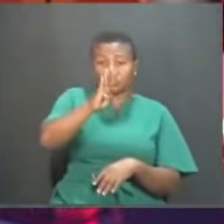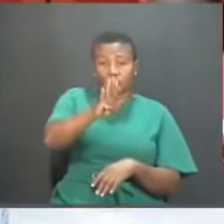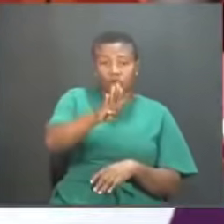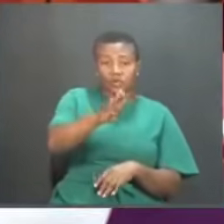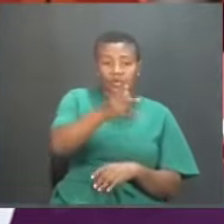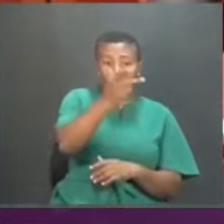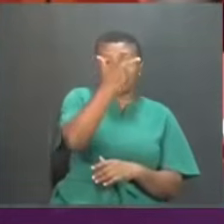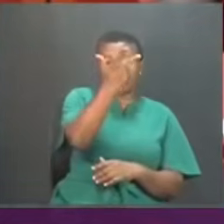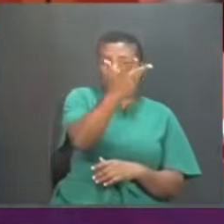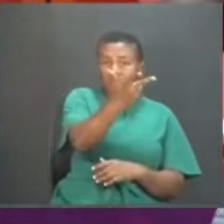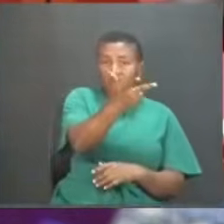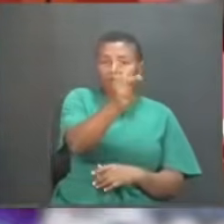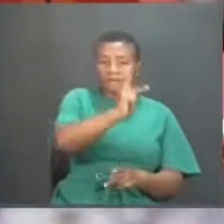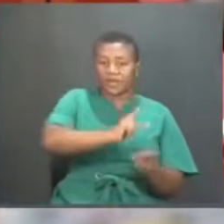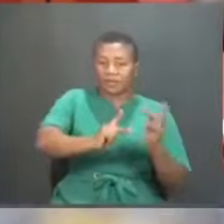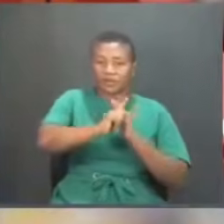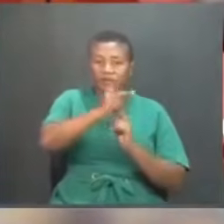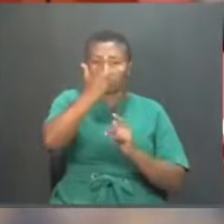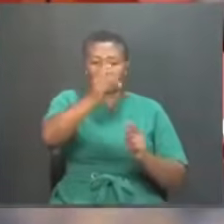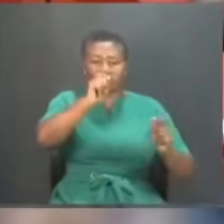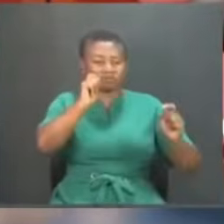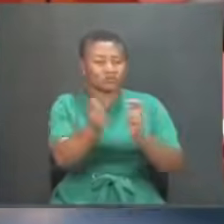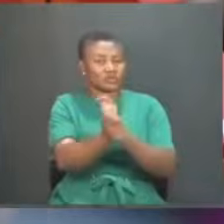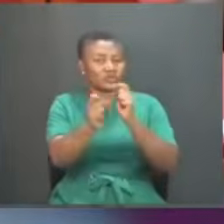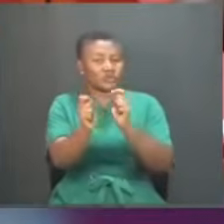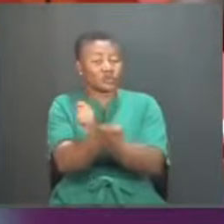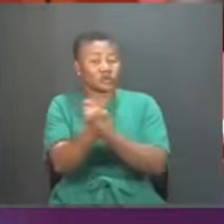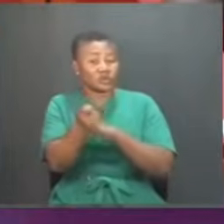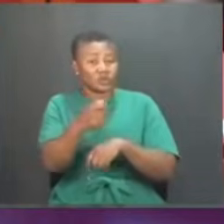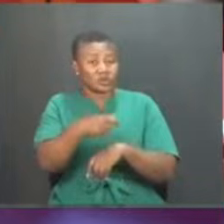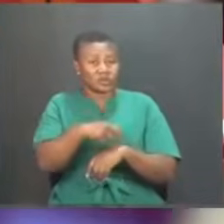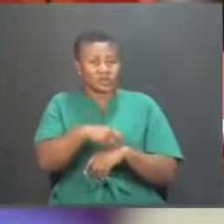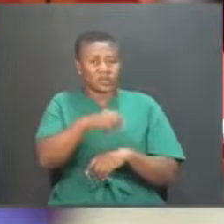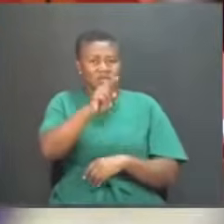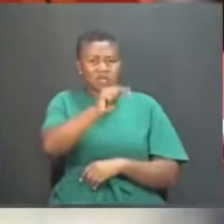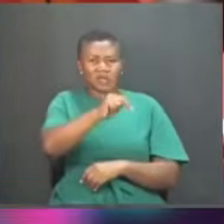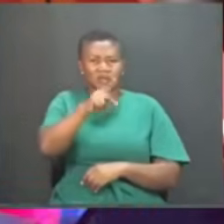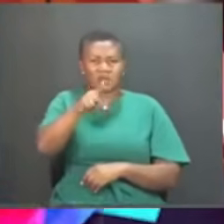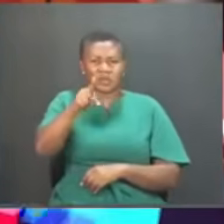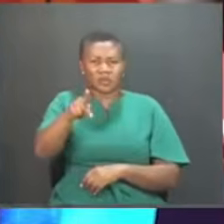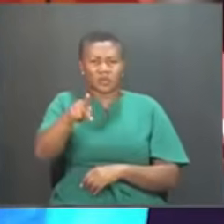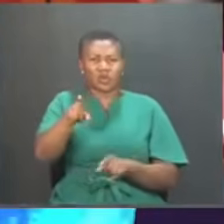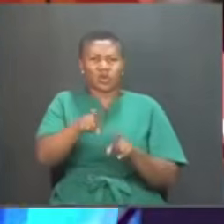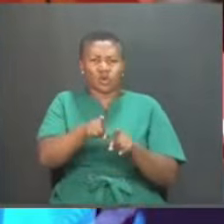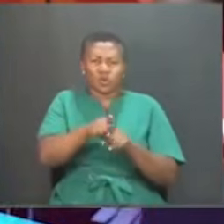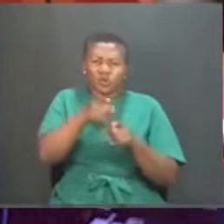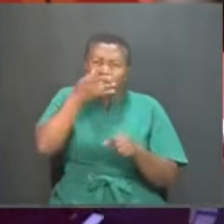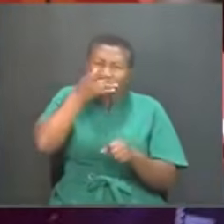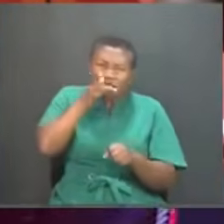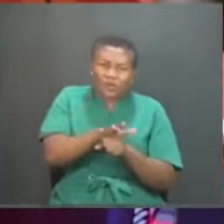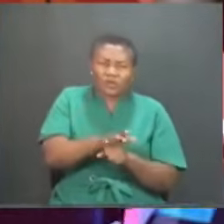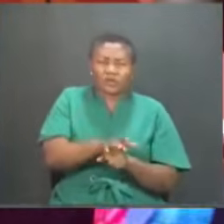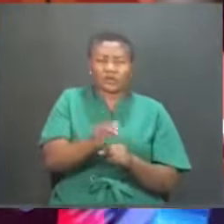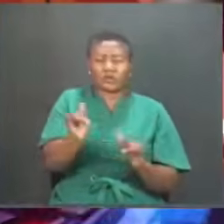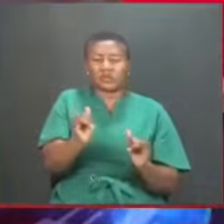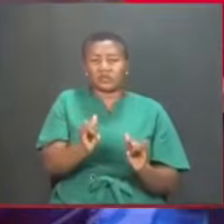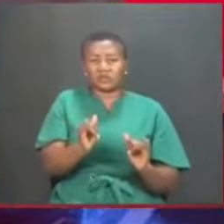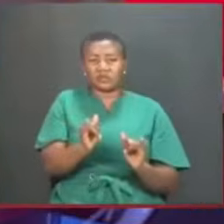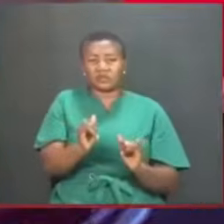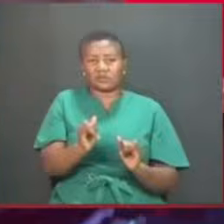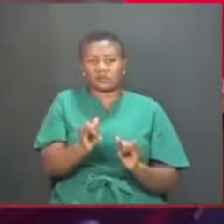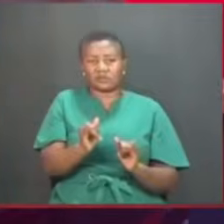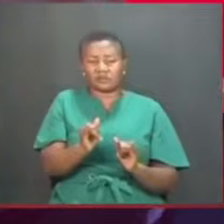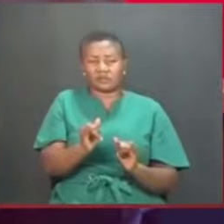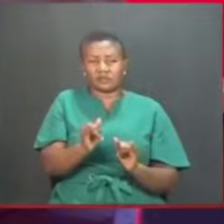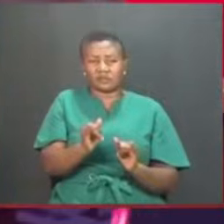to the opportunity of getting employment. The MPP at that time also promised 4 million jobs for the young people. Make Mr. sure Speaker, I'm not debating. You don't